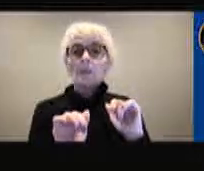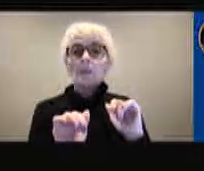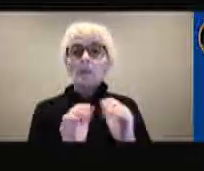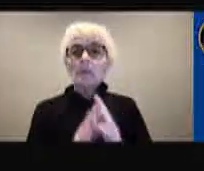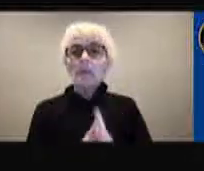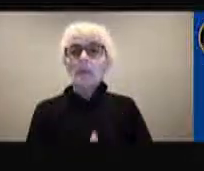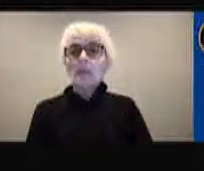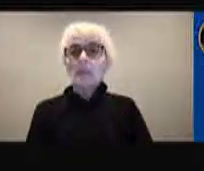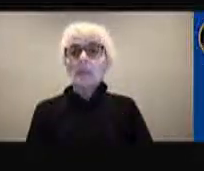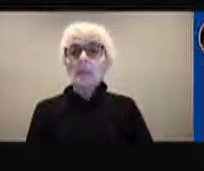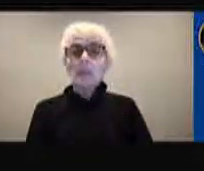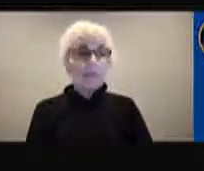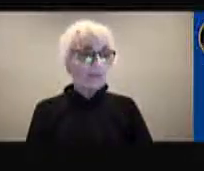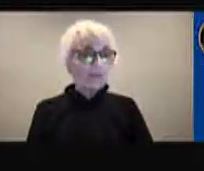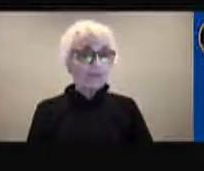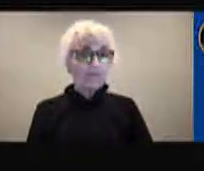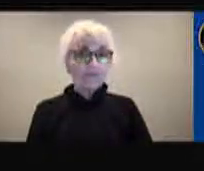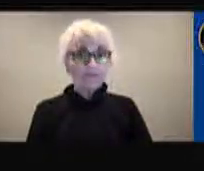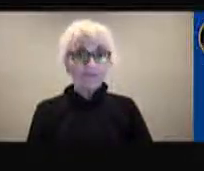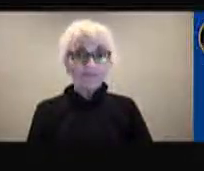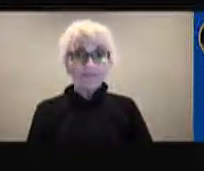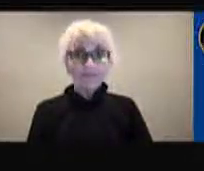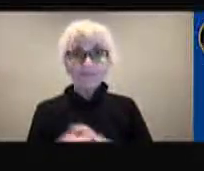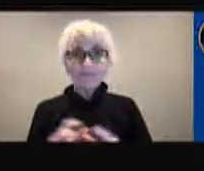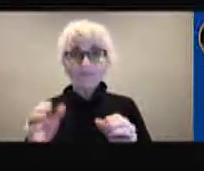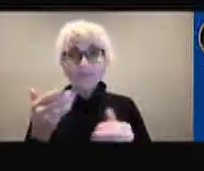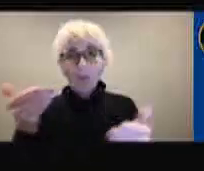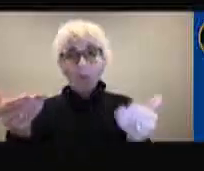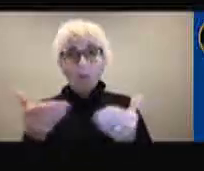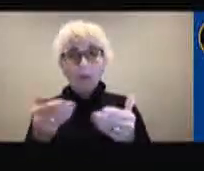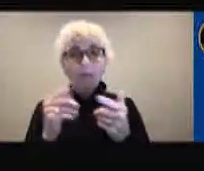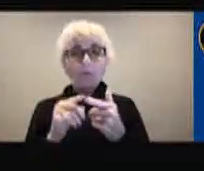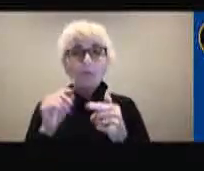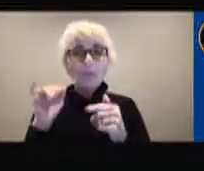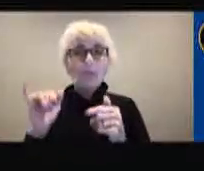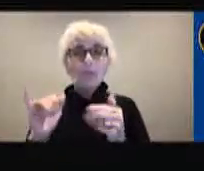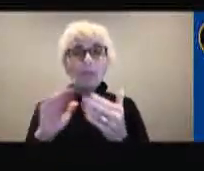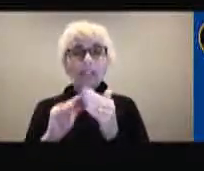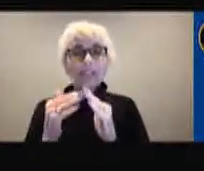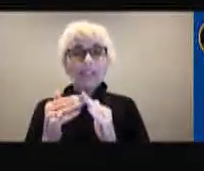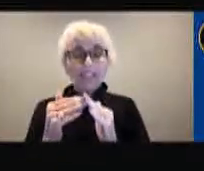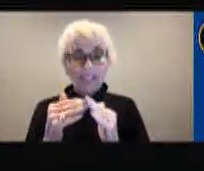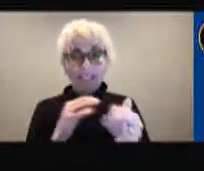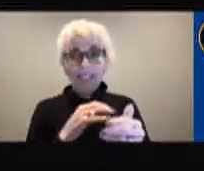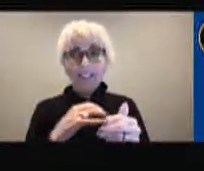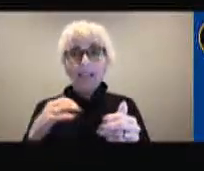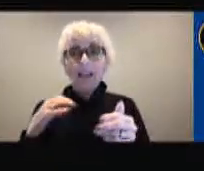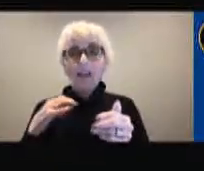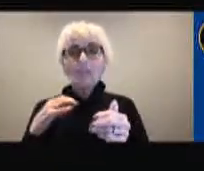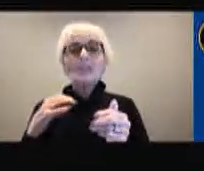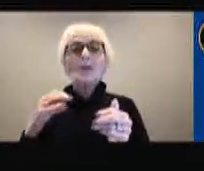Good? Yeah, okay. And welcome to Pittsburgh City Council's Cablecast public hearing